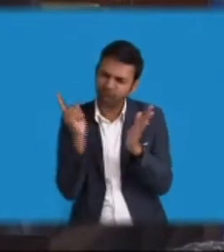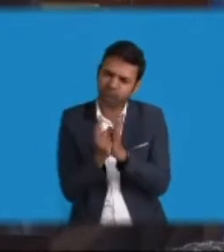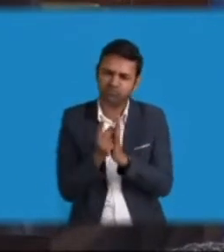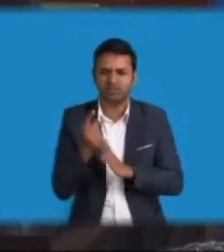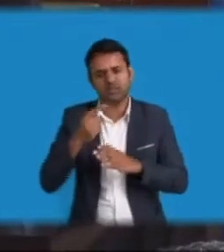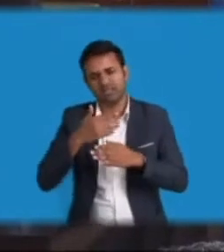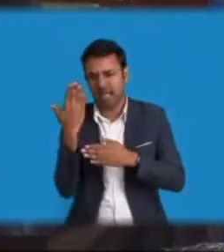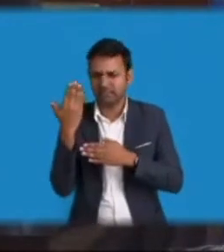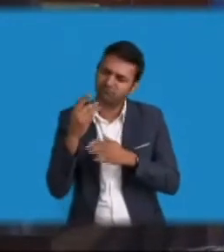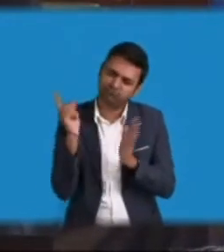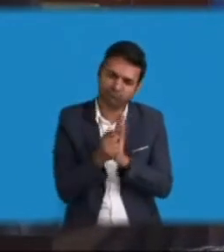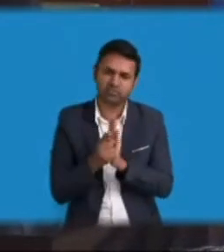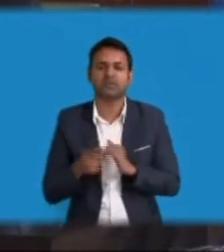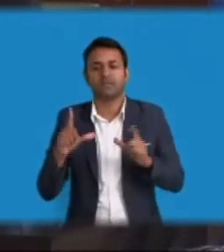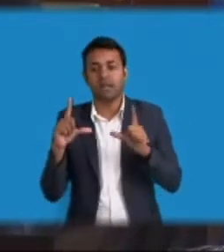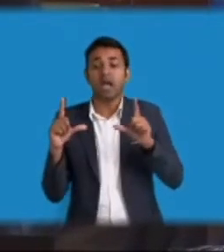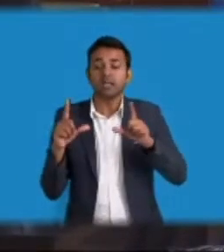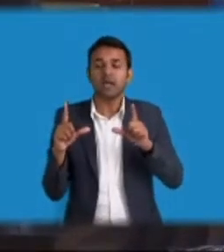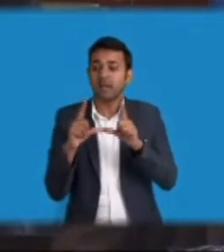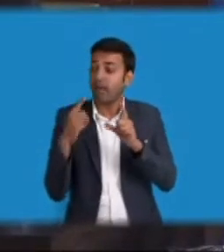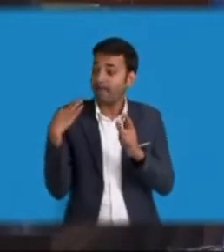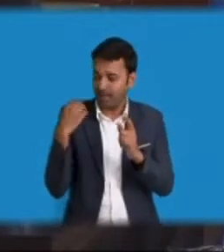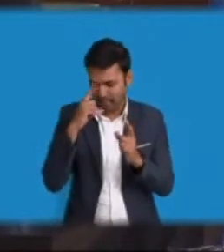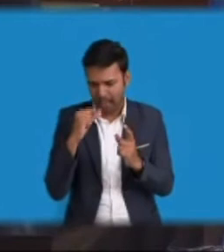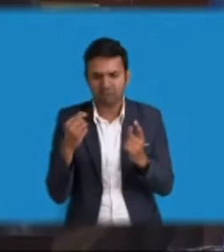applicant providing the necessary requirements